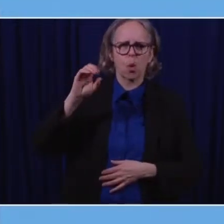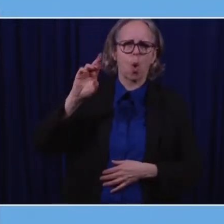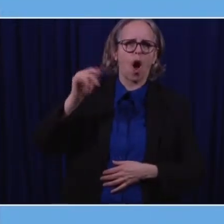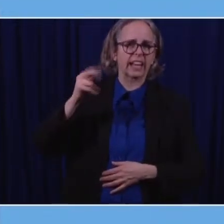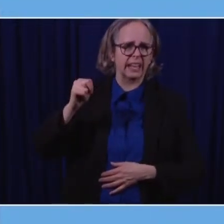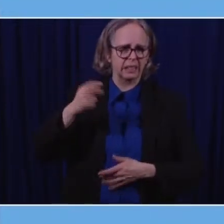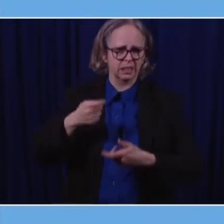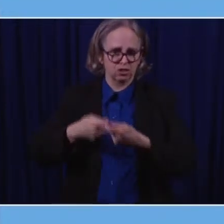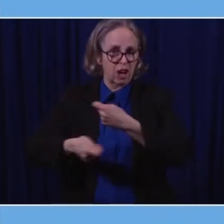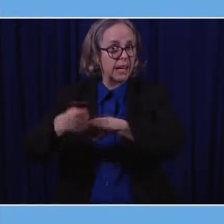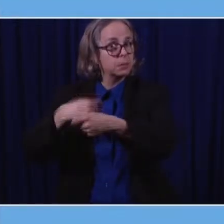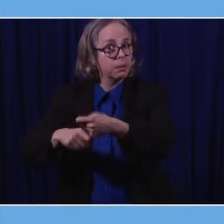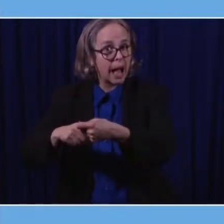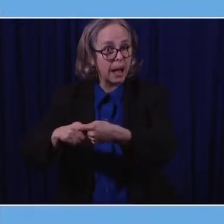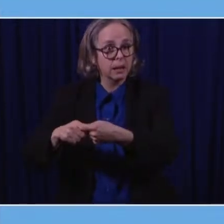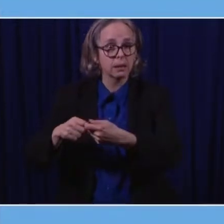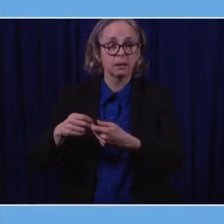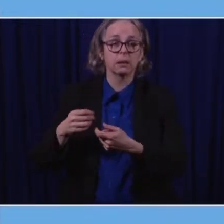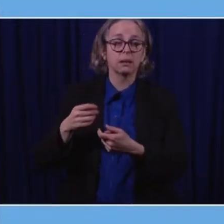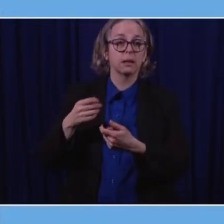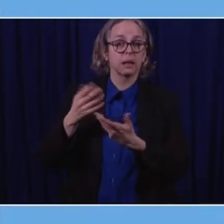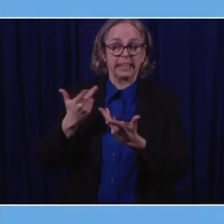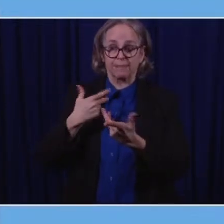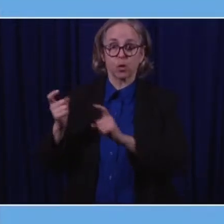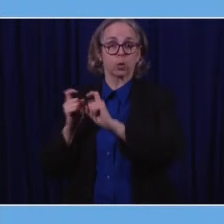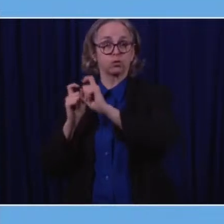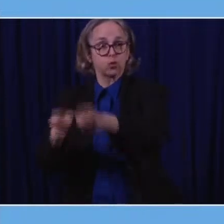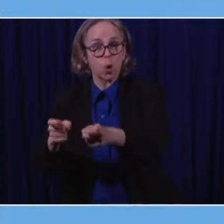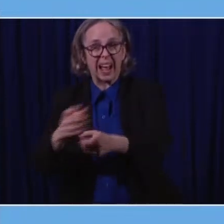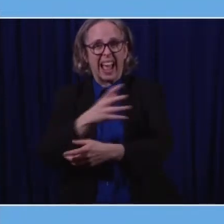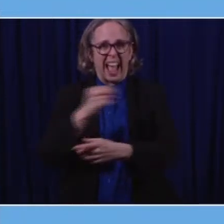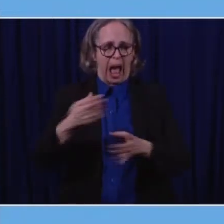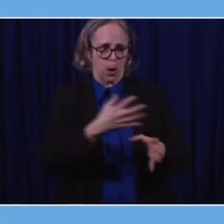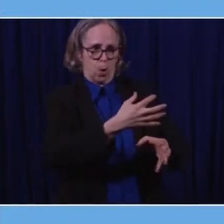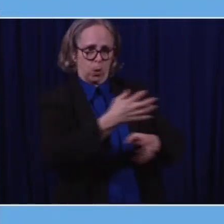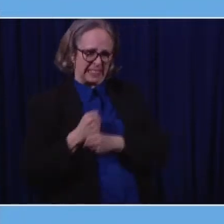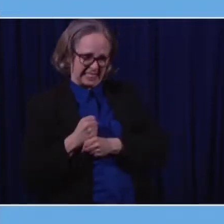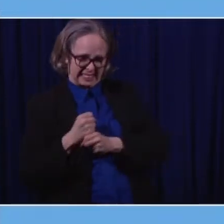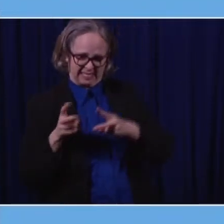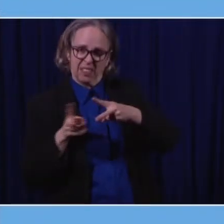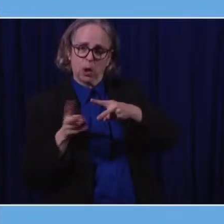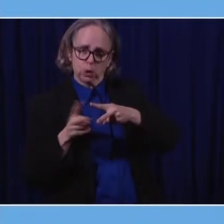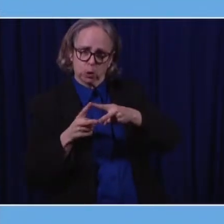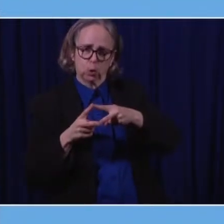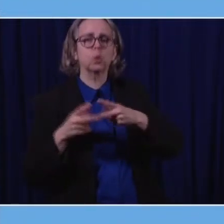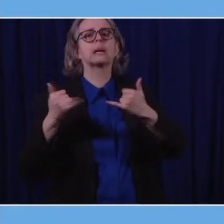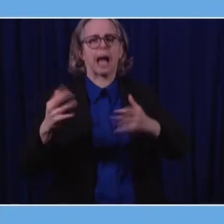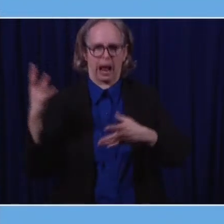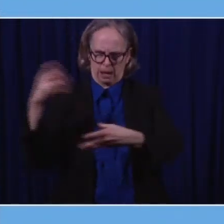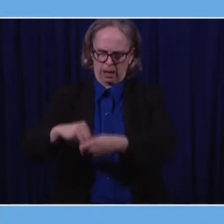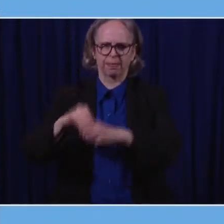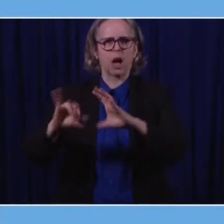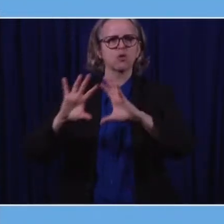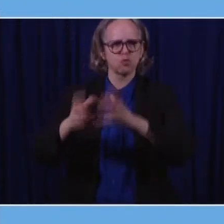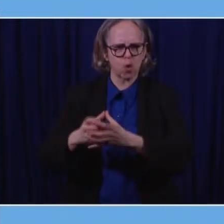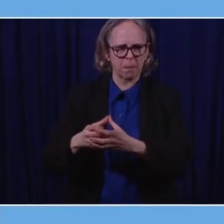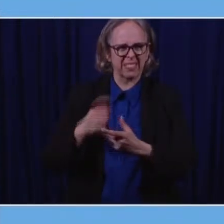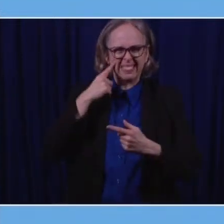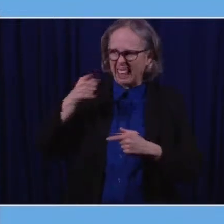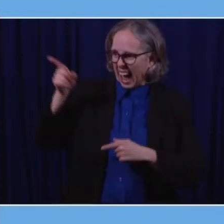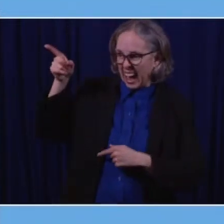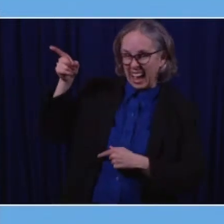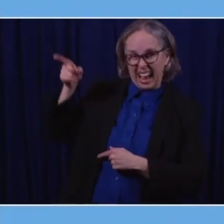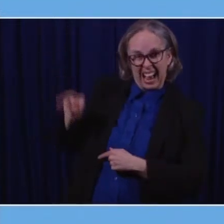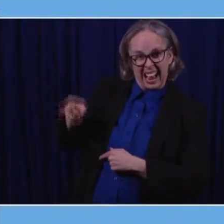as the governor noted, next week we'll open vaccination to everyone on the above list. Now we're asking